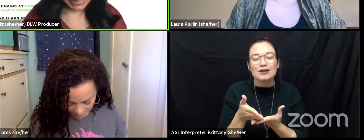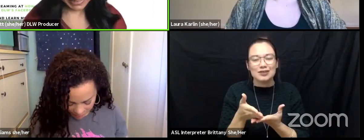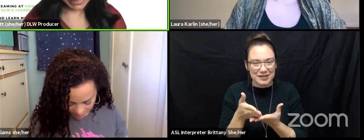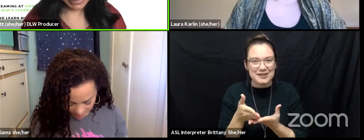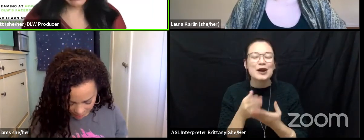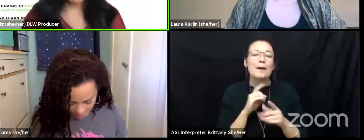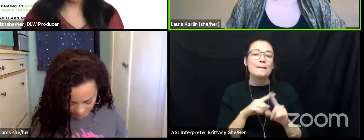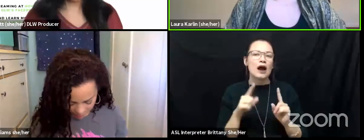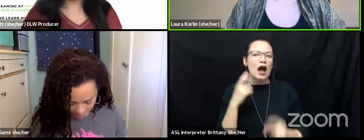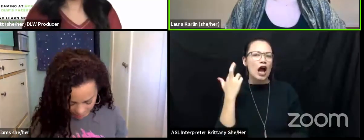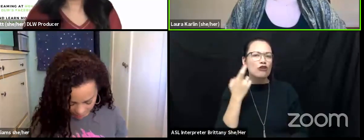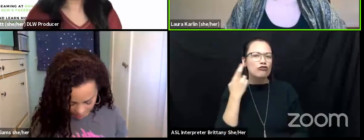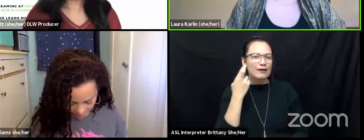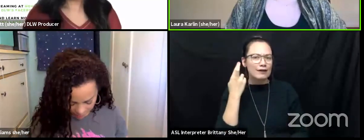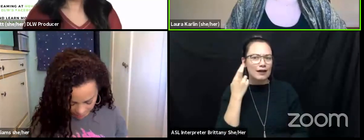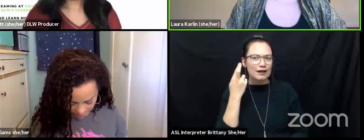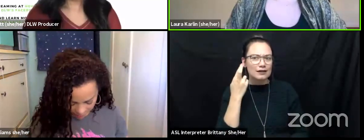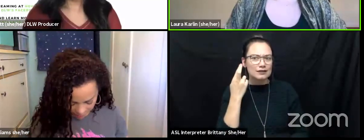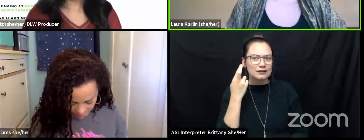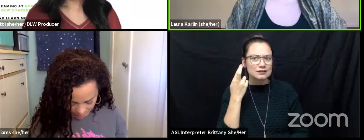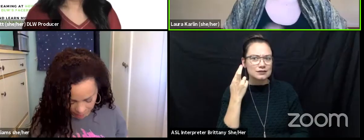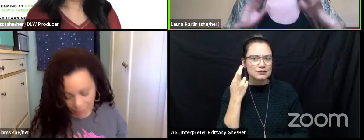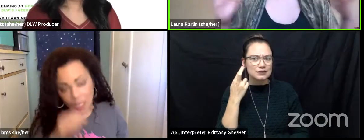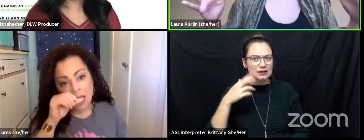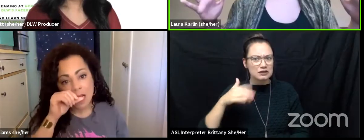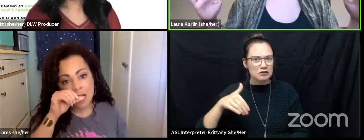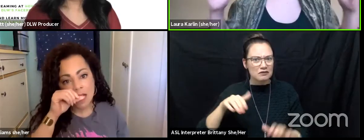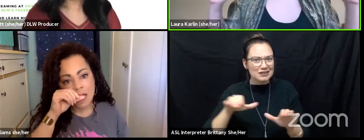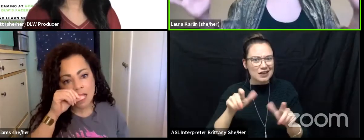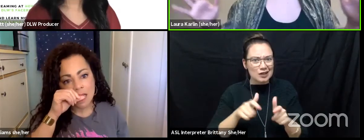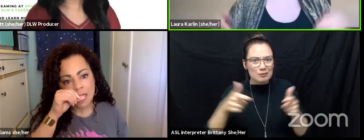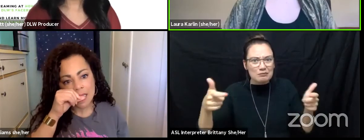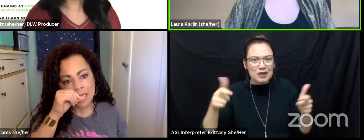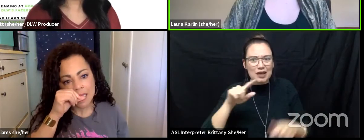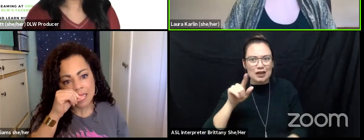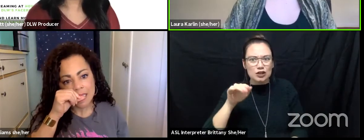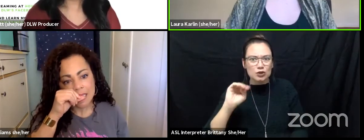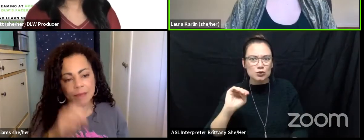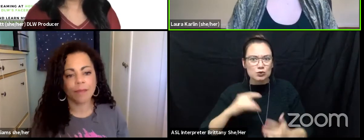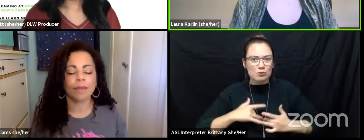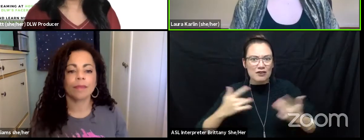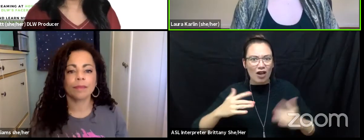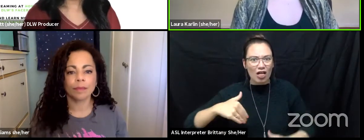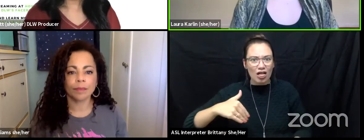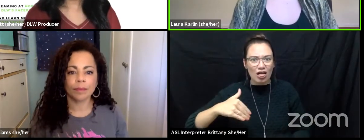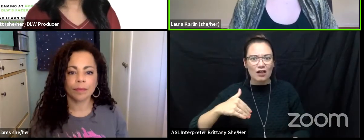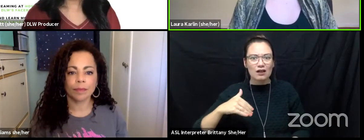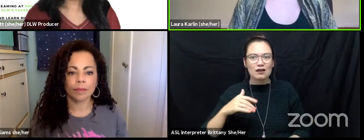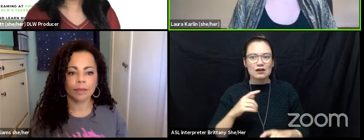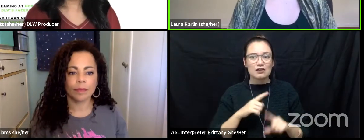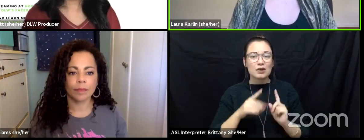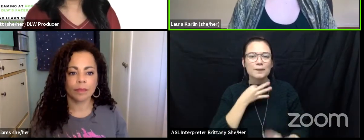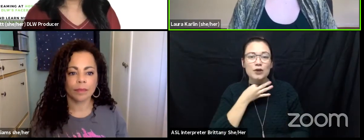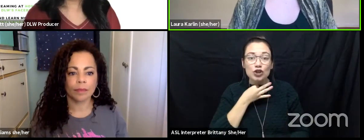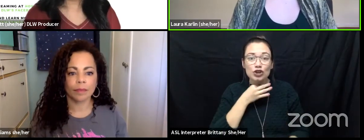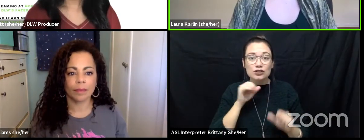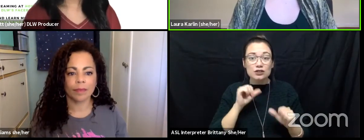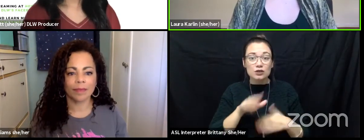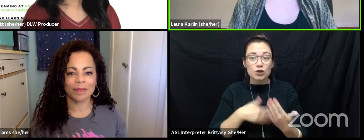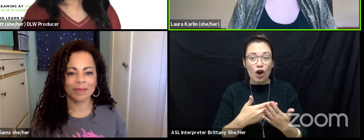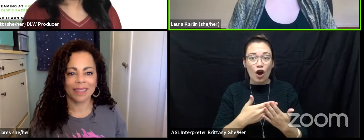but I realized that I haven't done a big Zoom event yet, and I wonder if we could all just take a